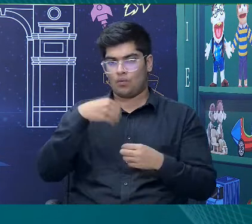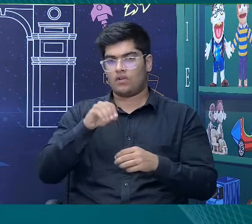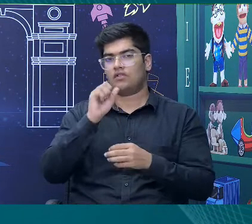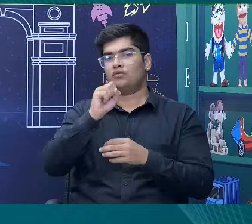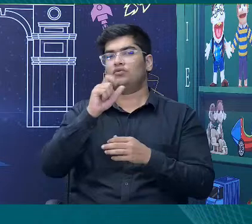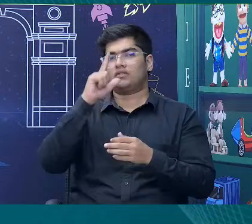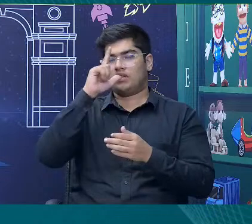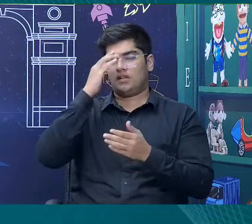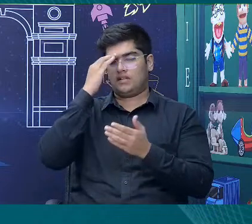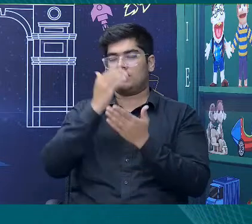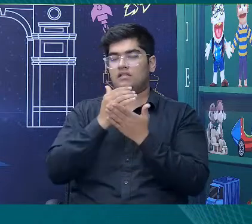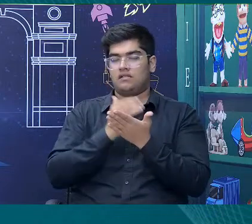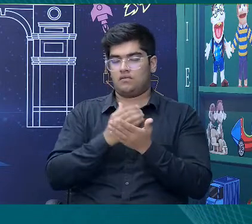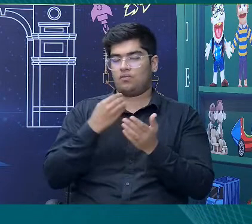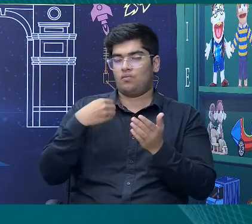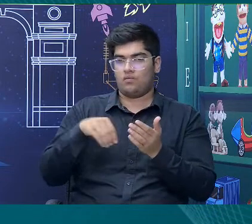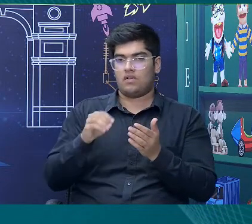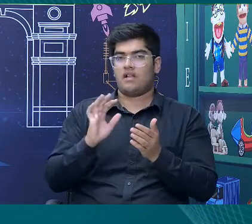probably you know, a little bit